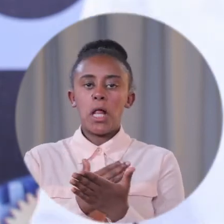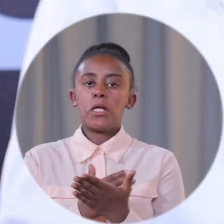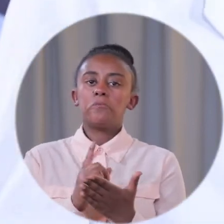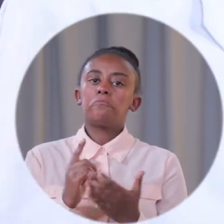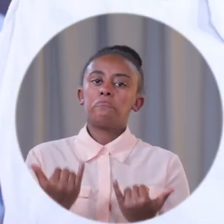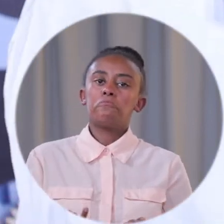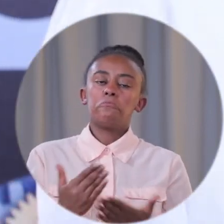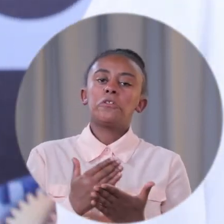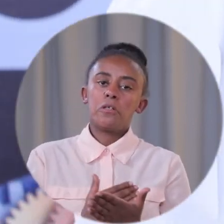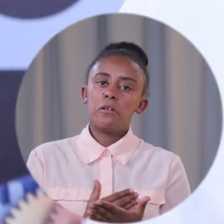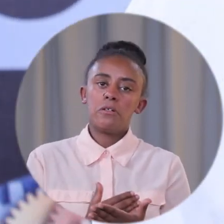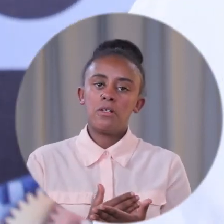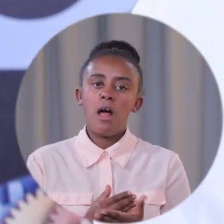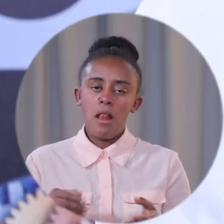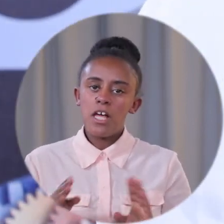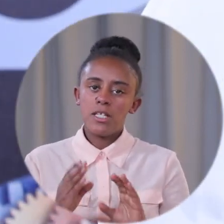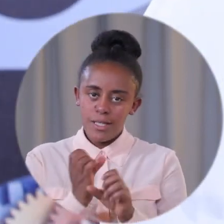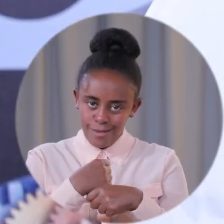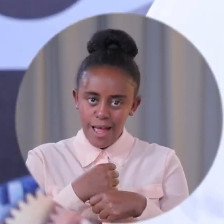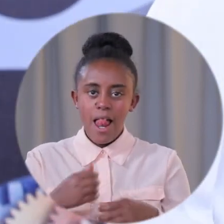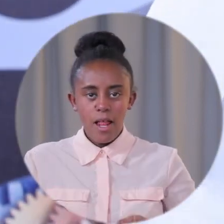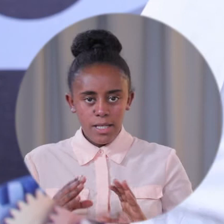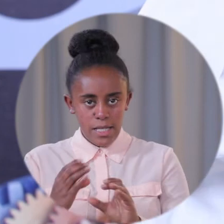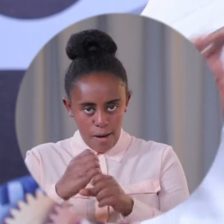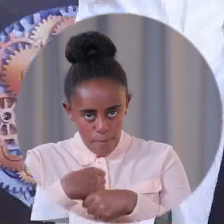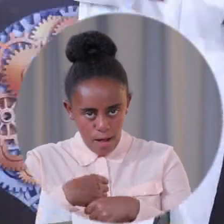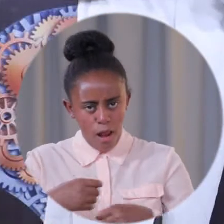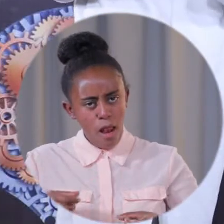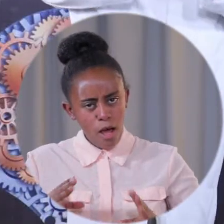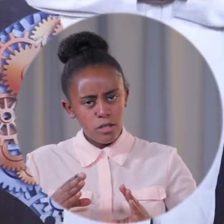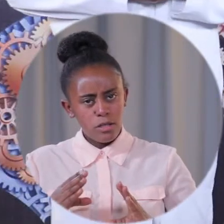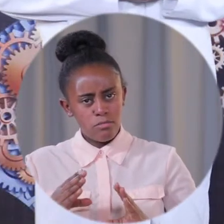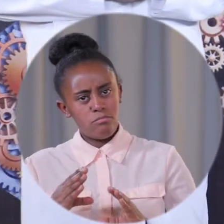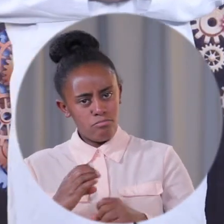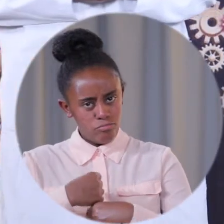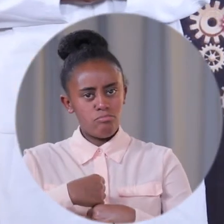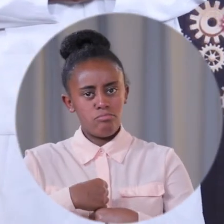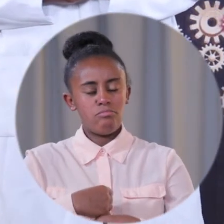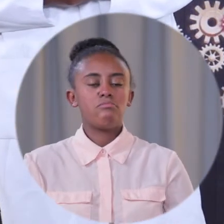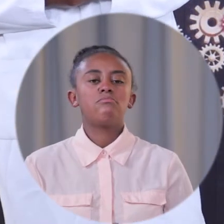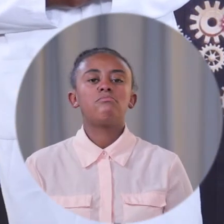lesson. Let's revise, let's summarize, let's wind up.